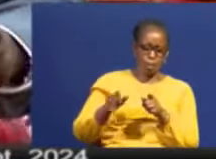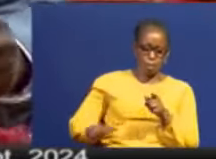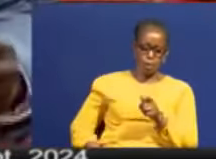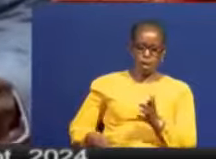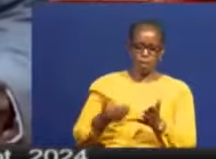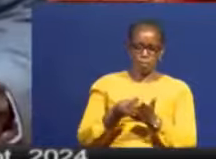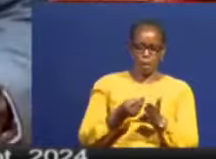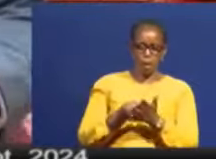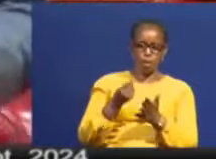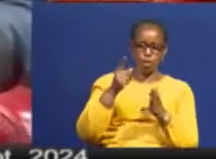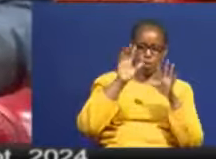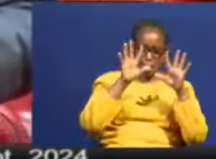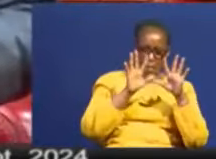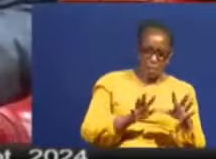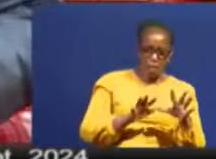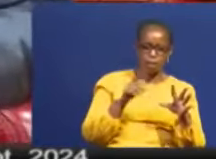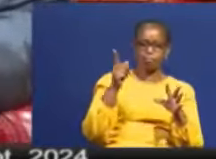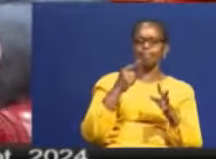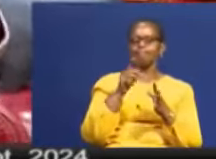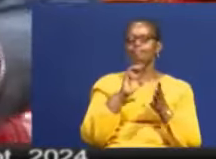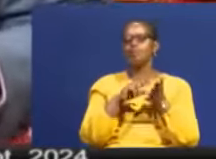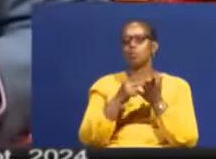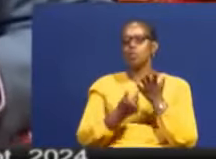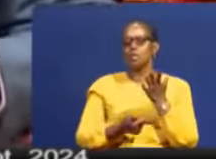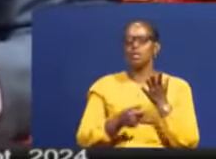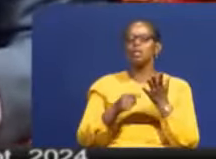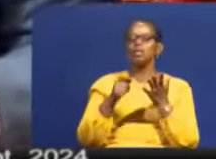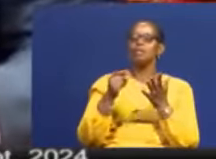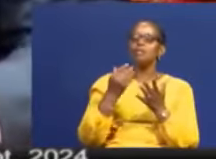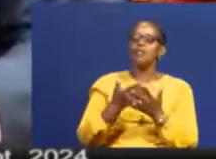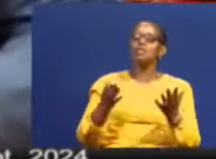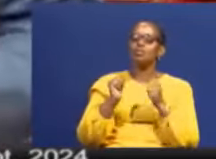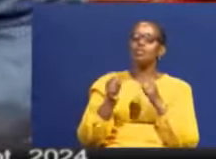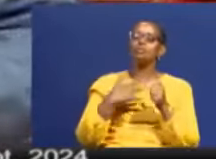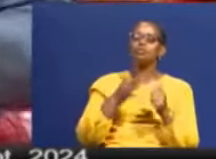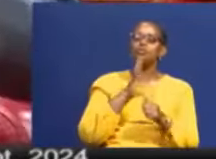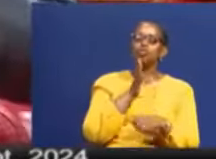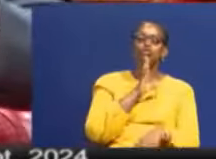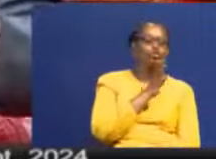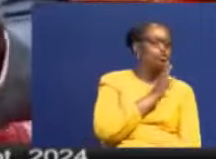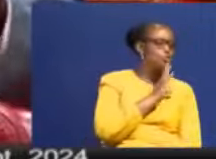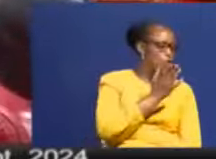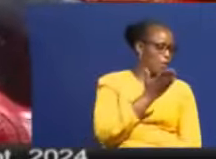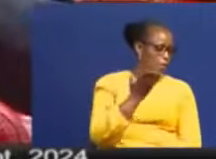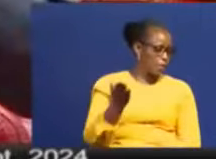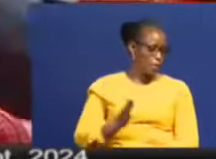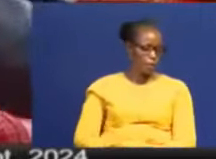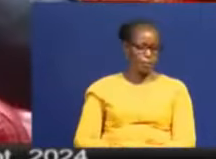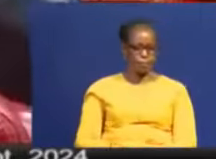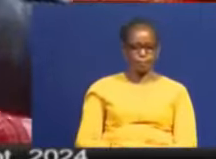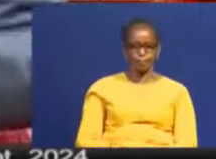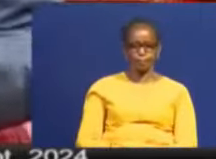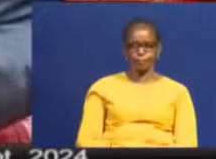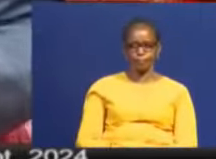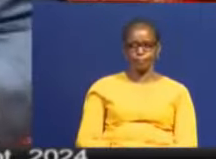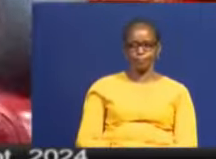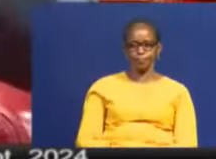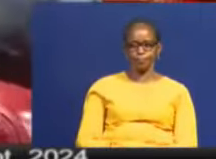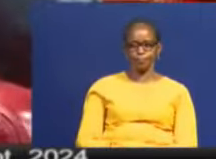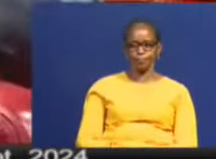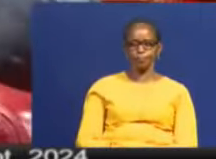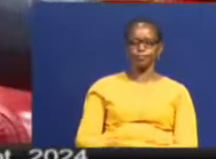to campaign for it. It tells you the kind of conversations you are being said behind our back. But as Speaker, I think it's important that we put it very clearly